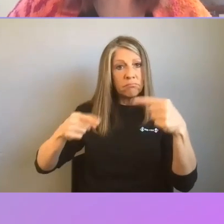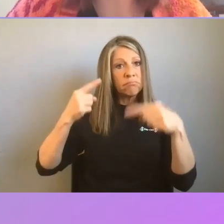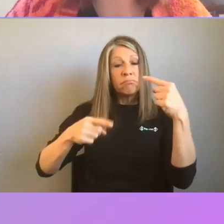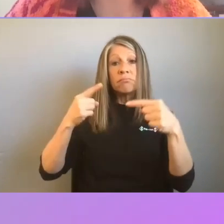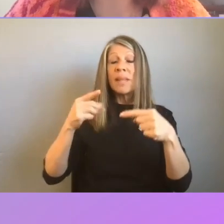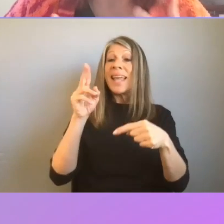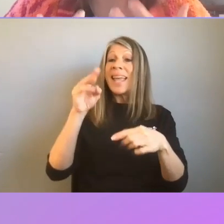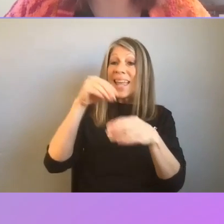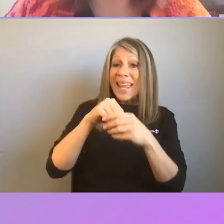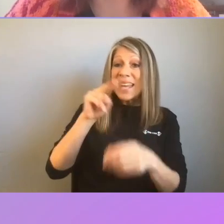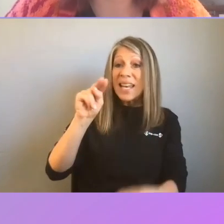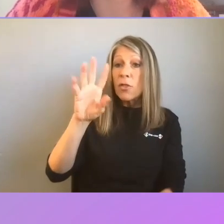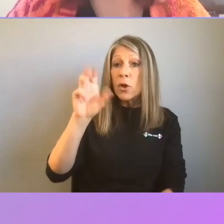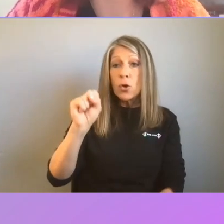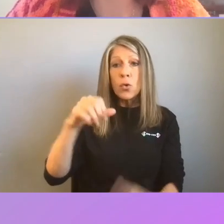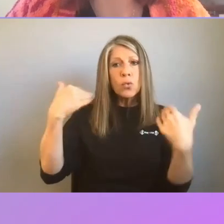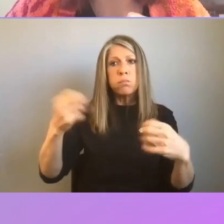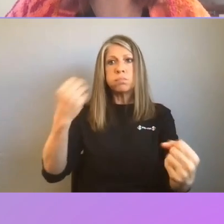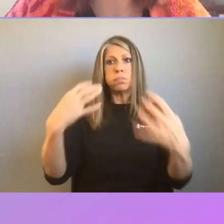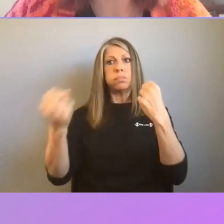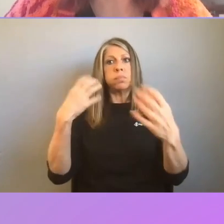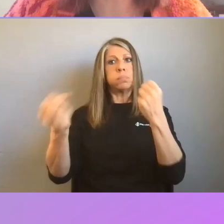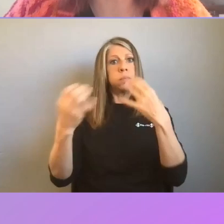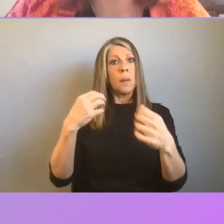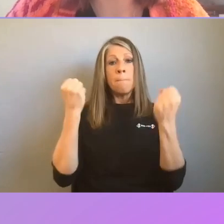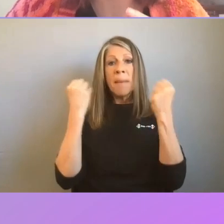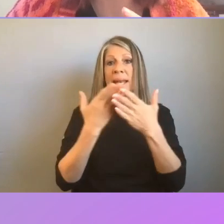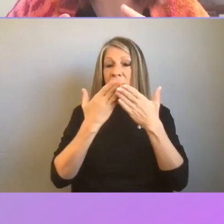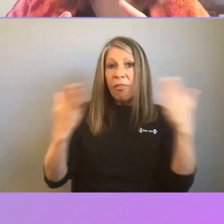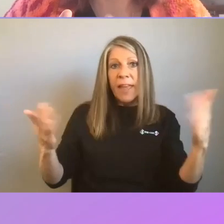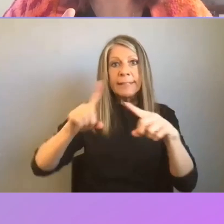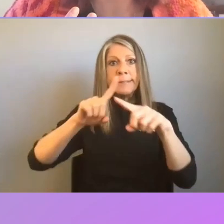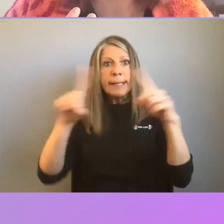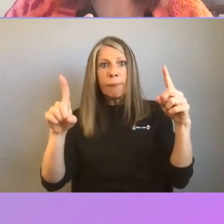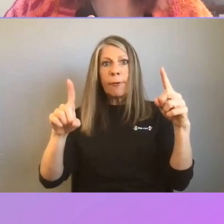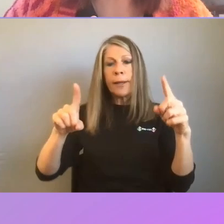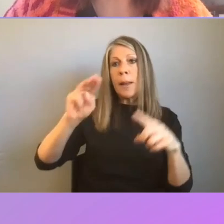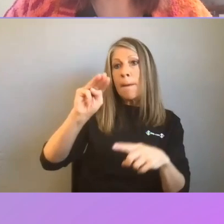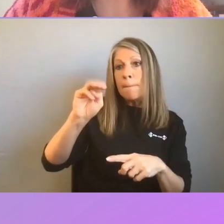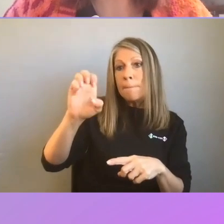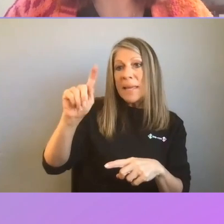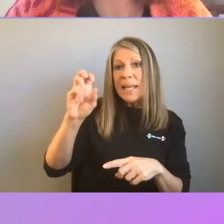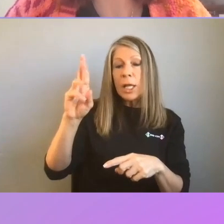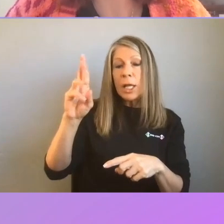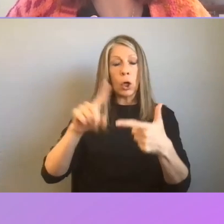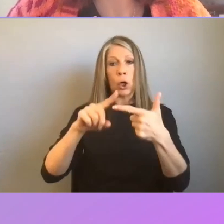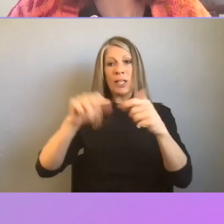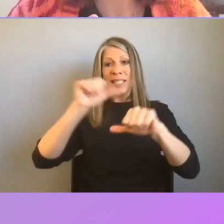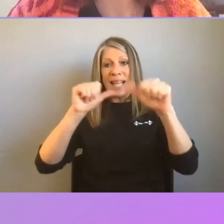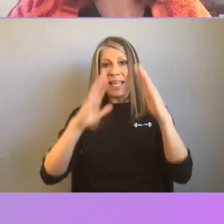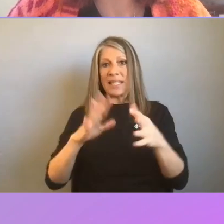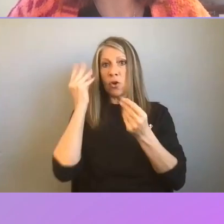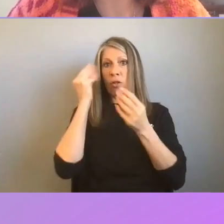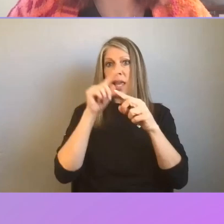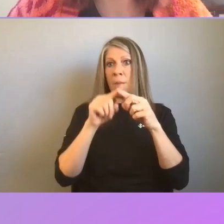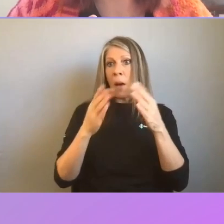in the news, we're being bombarded with things like, hey, meteors, hey, some really well-known scientists are considering